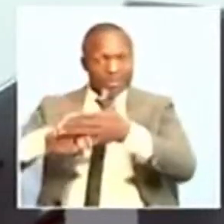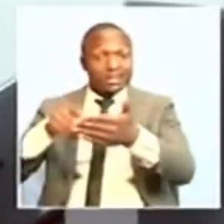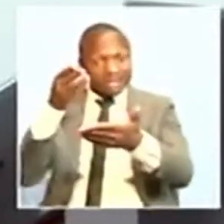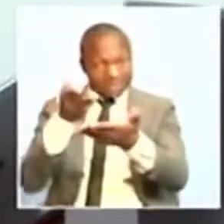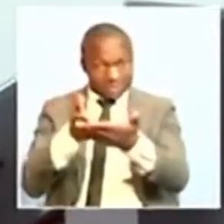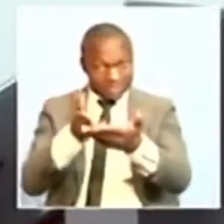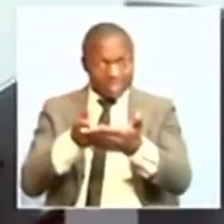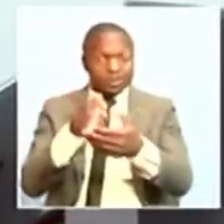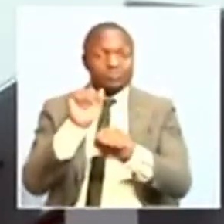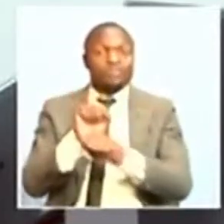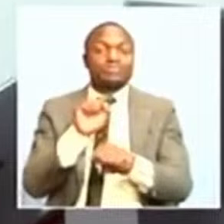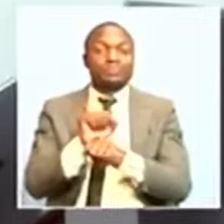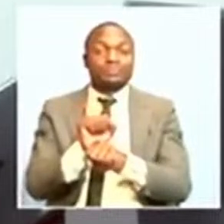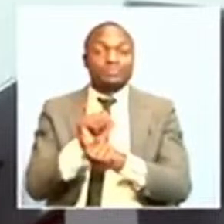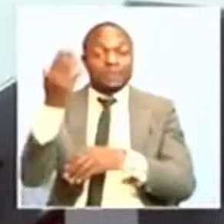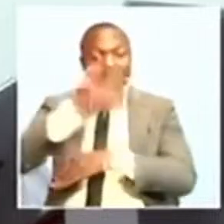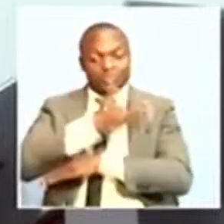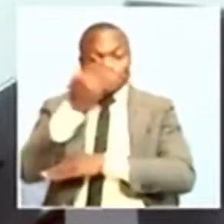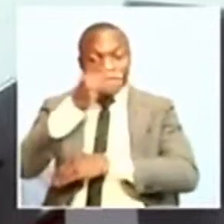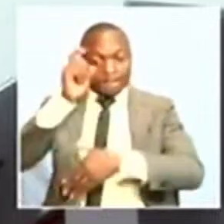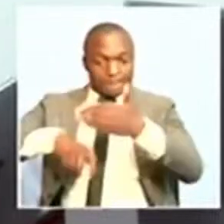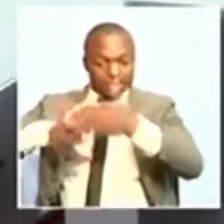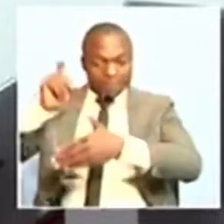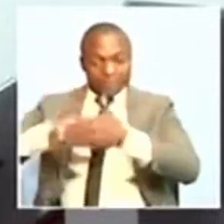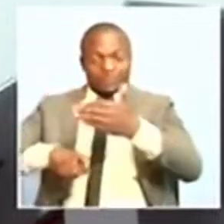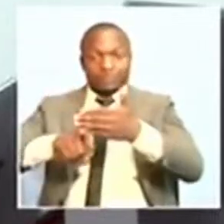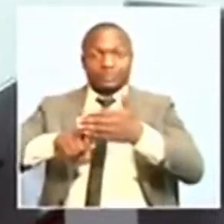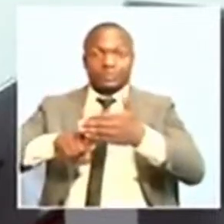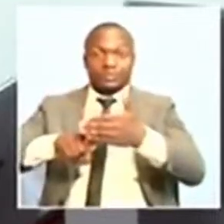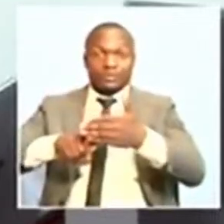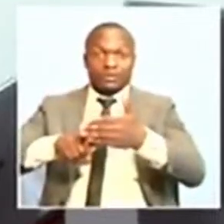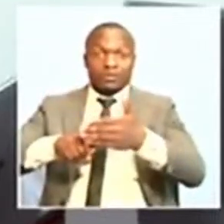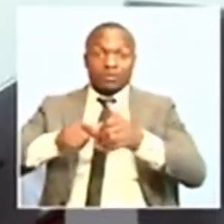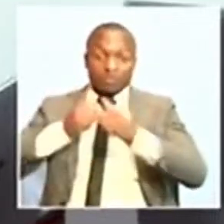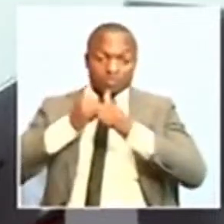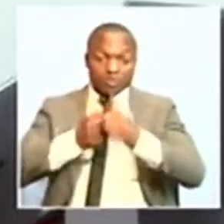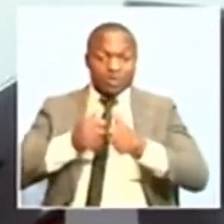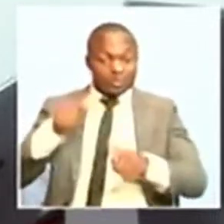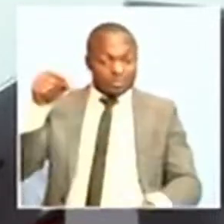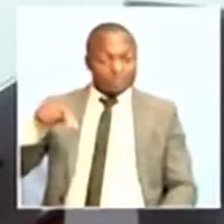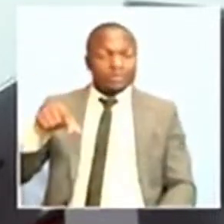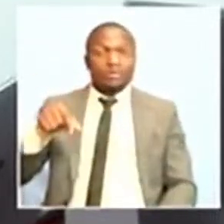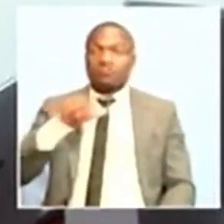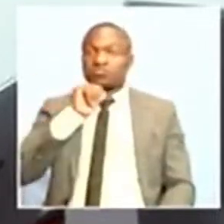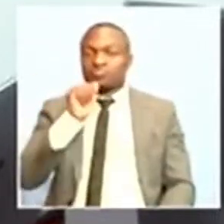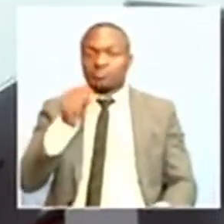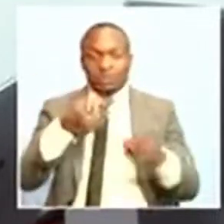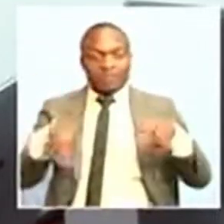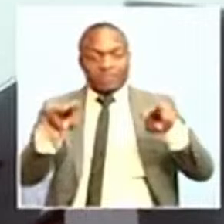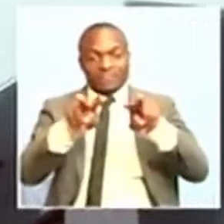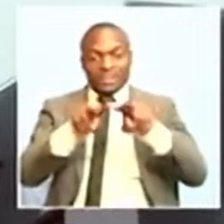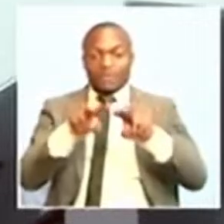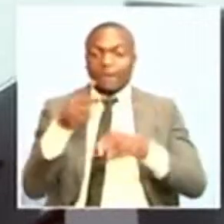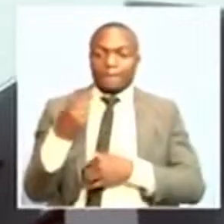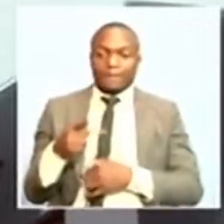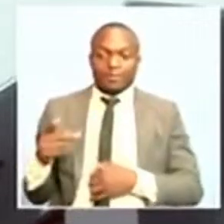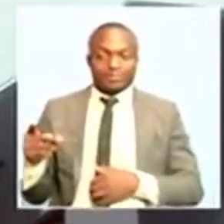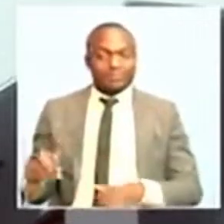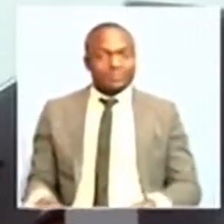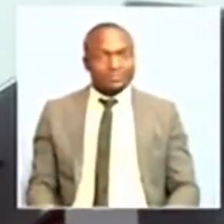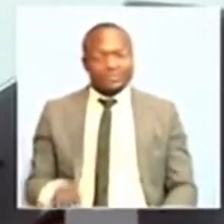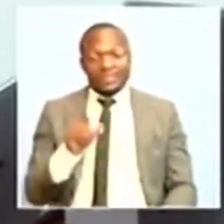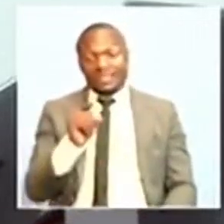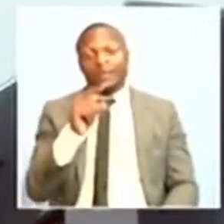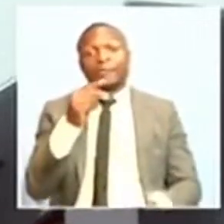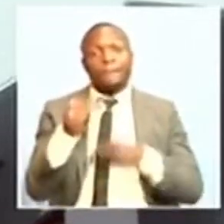specific duty rates, excise duty rates, are charged or levied on quantities and not the value of the products. So that